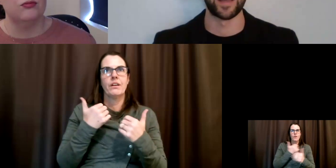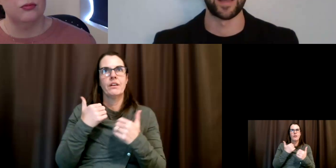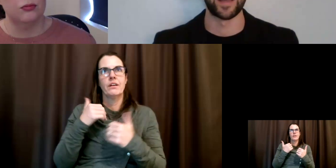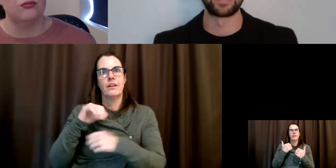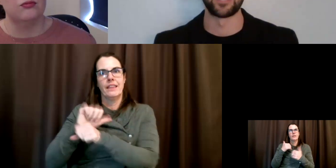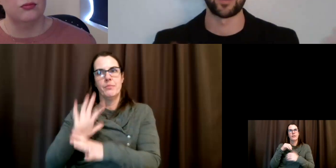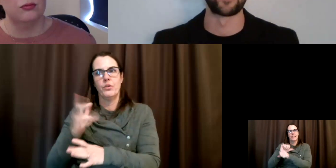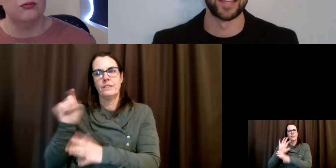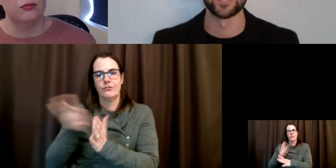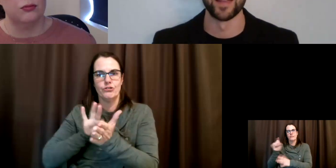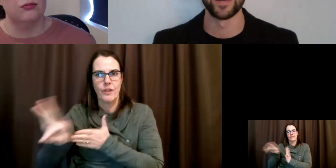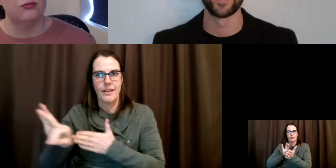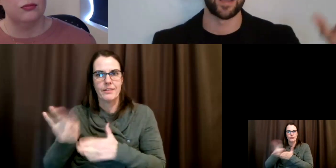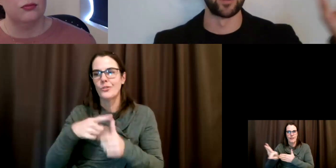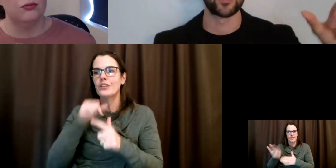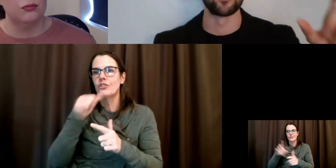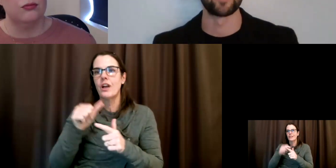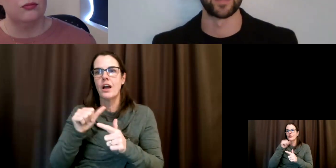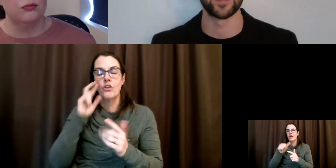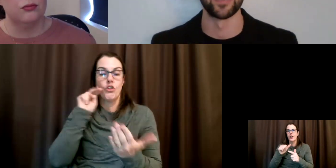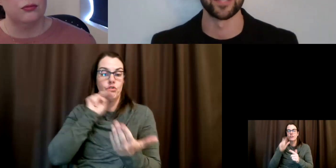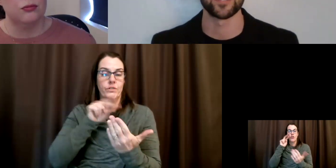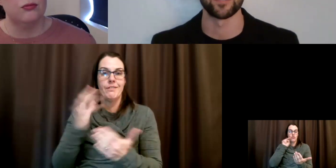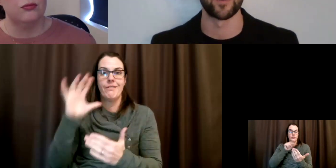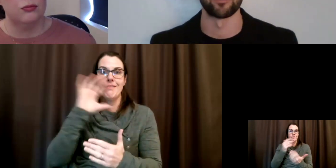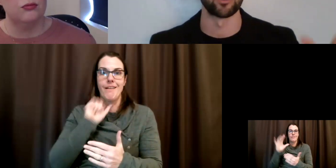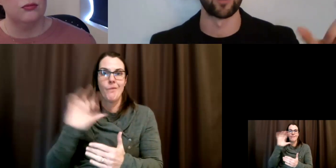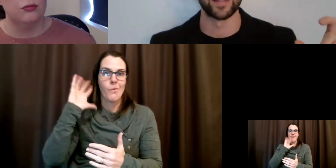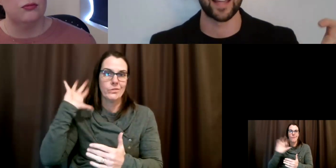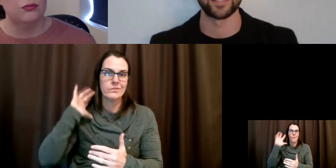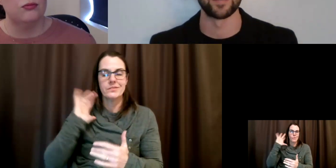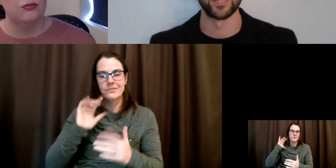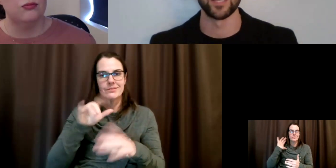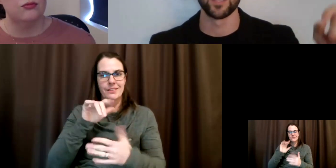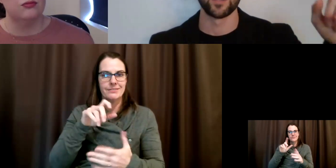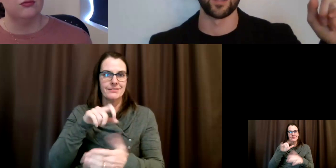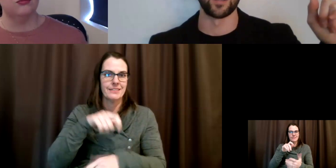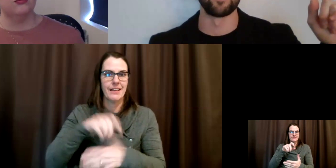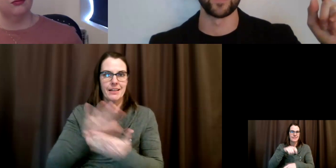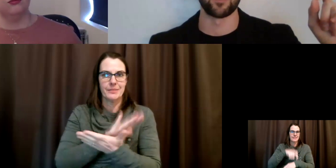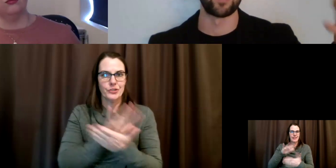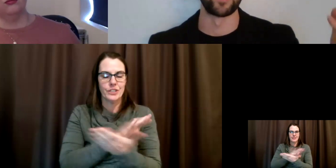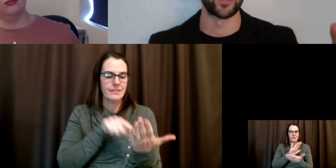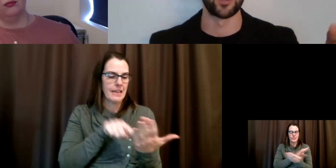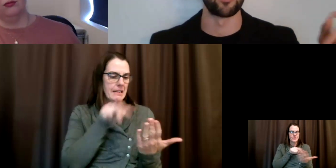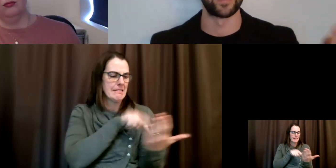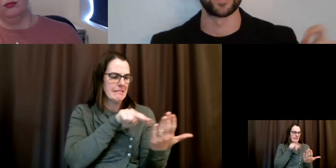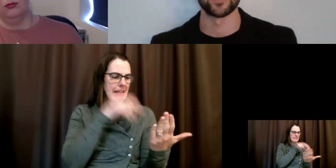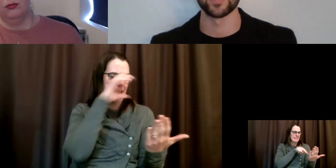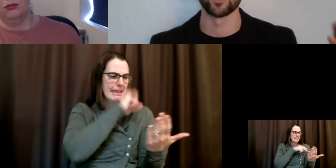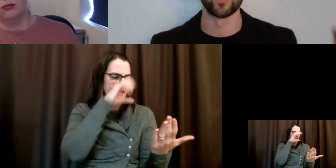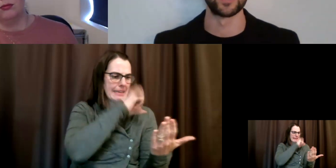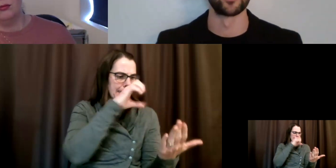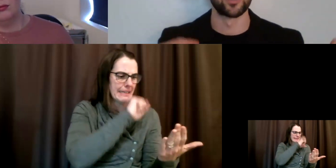break it out and kind of guesstimate how much you spent on this federal grant activity, a month ago,